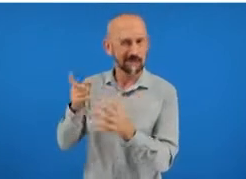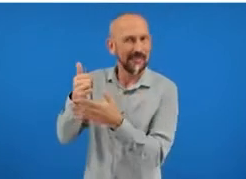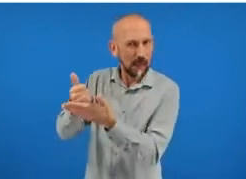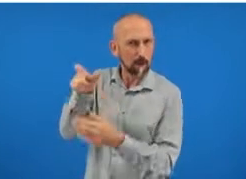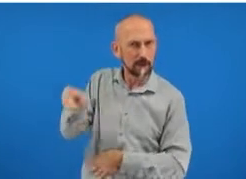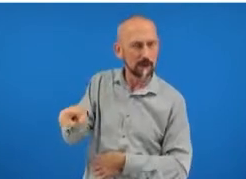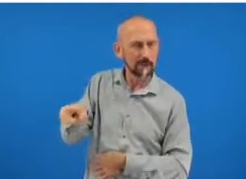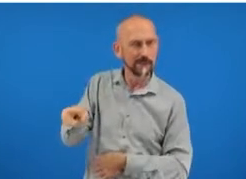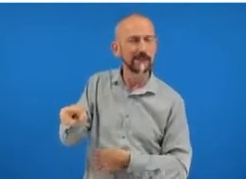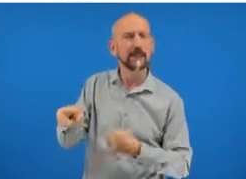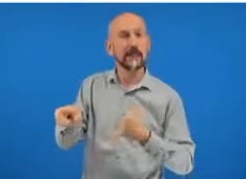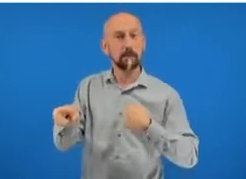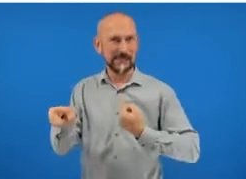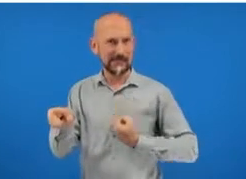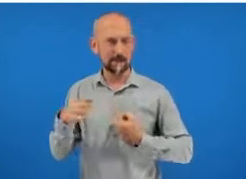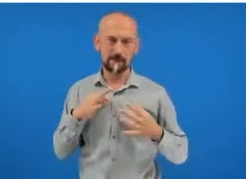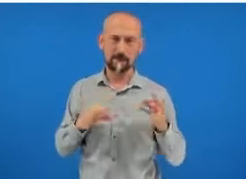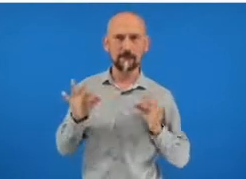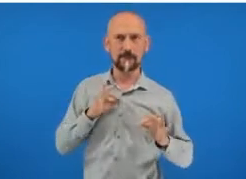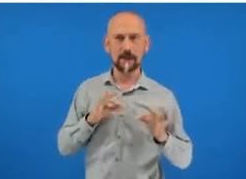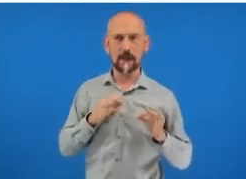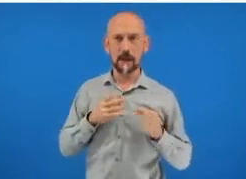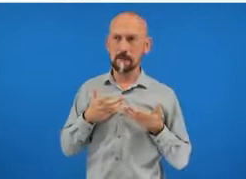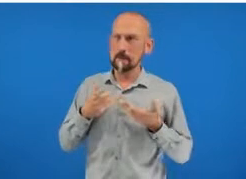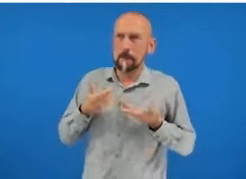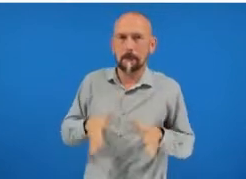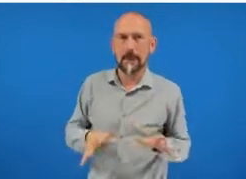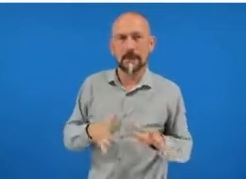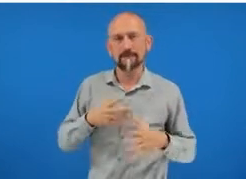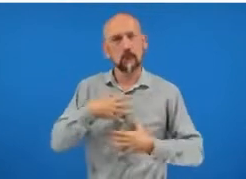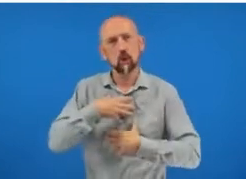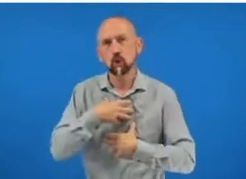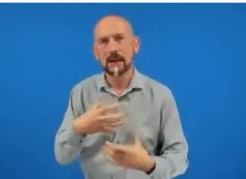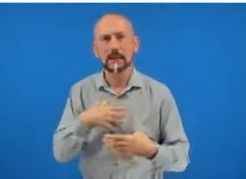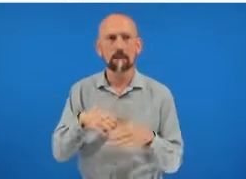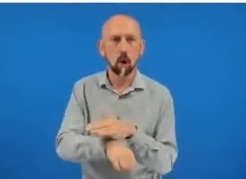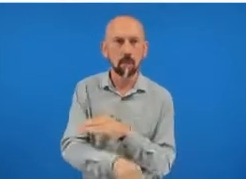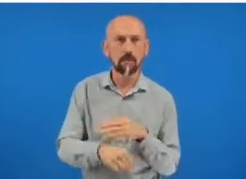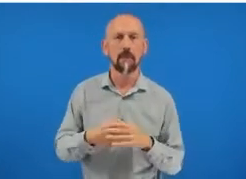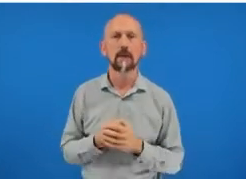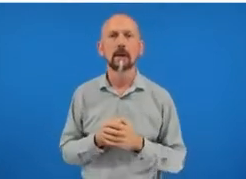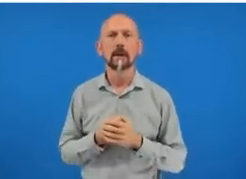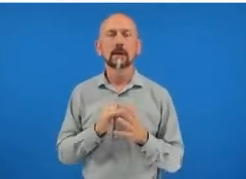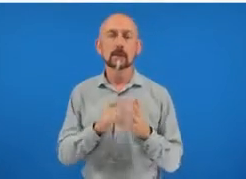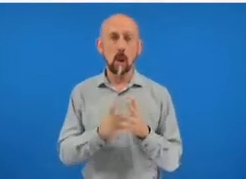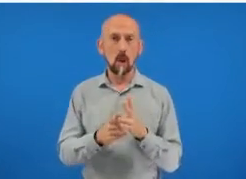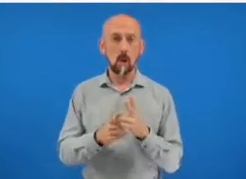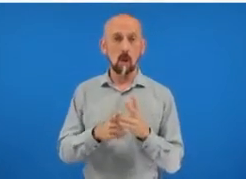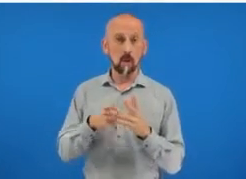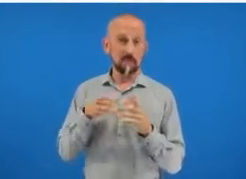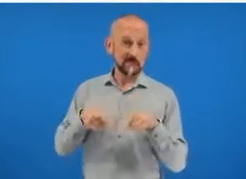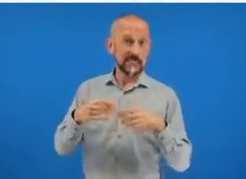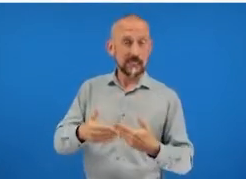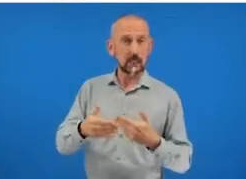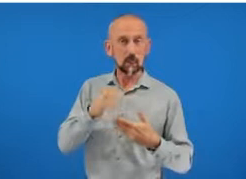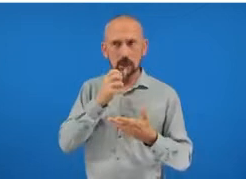am somebody who's been through a traumatic birth. And in this session, we're talking about the impact of the trauma.